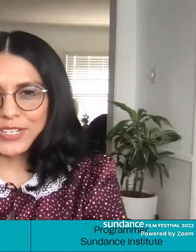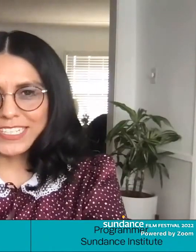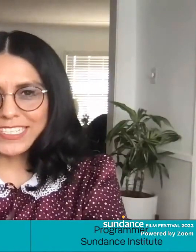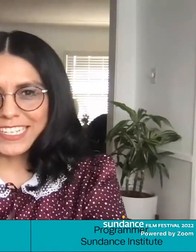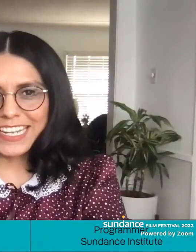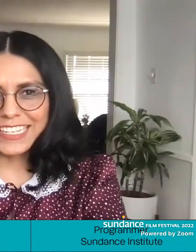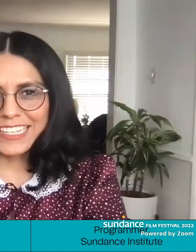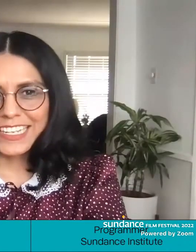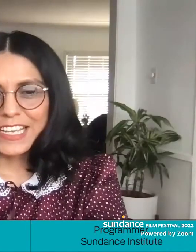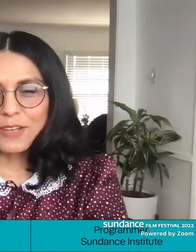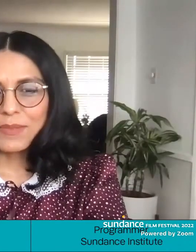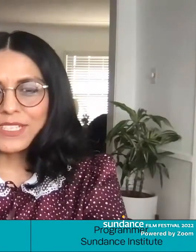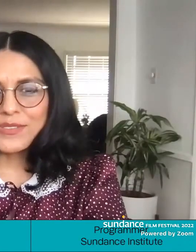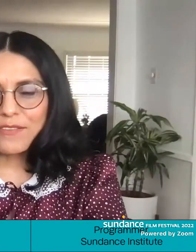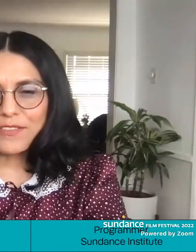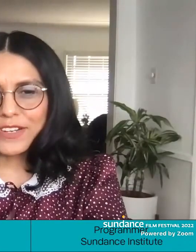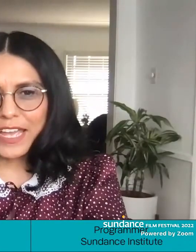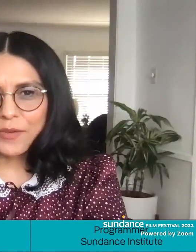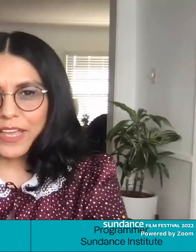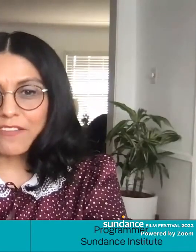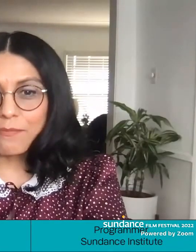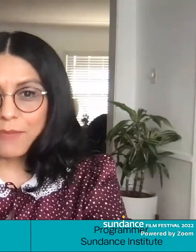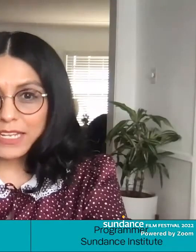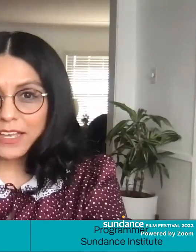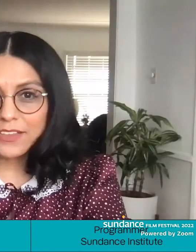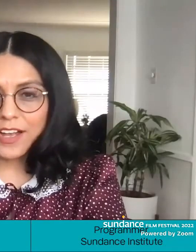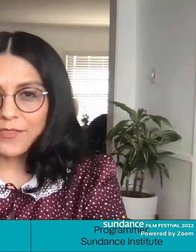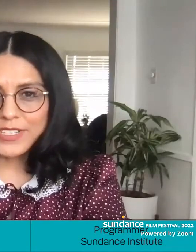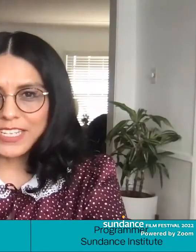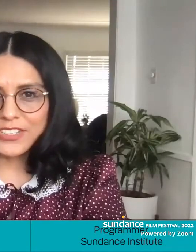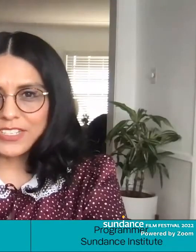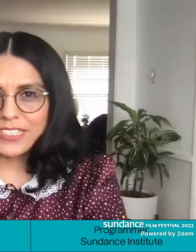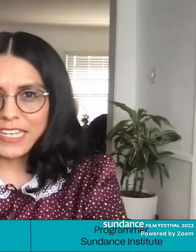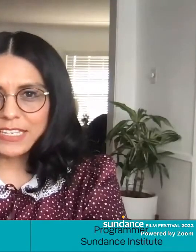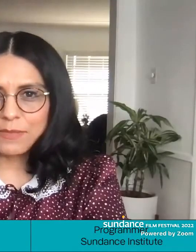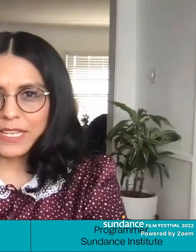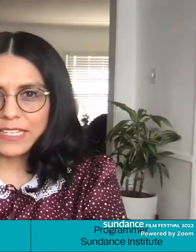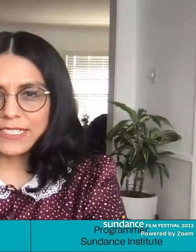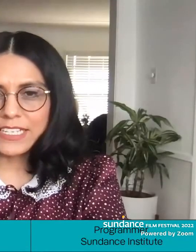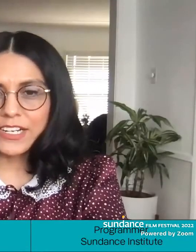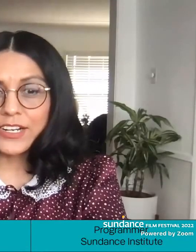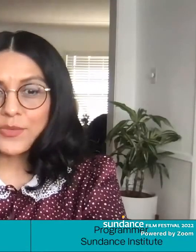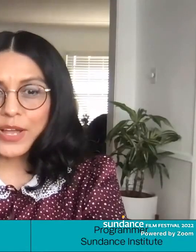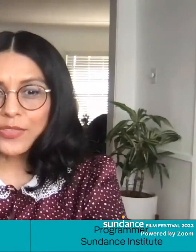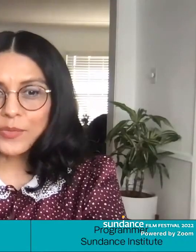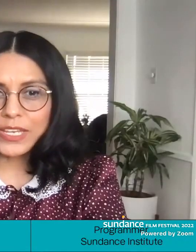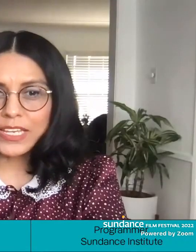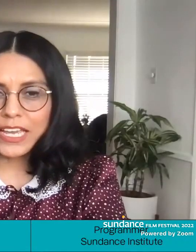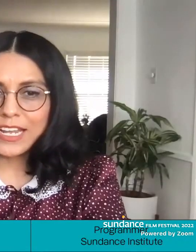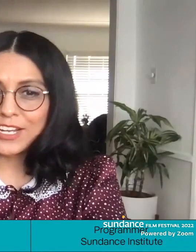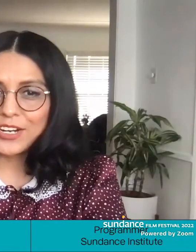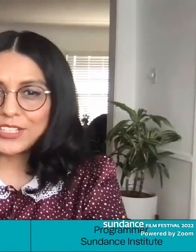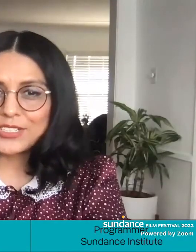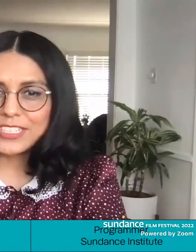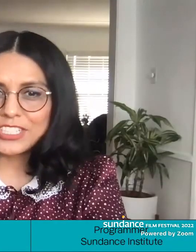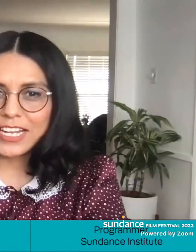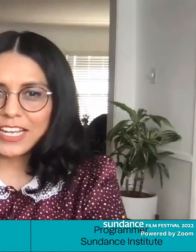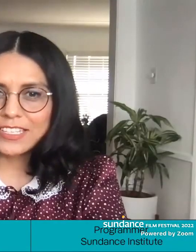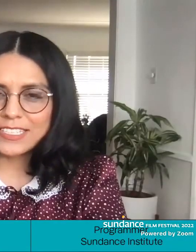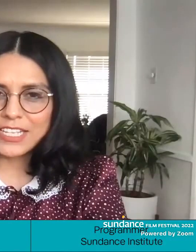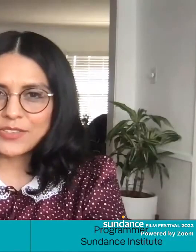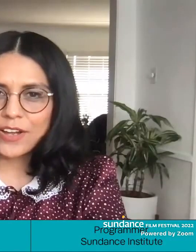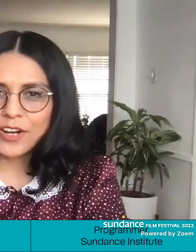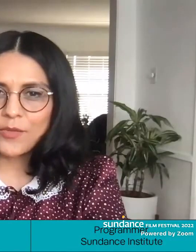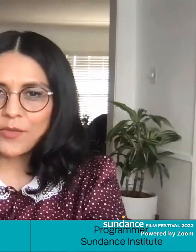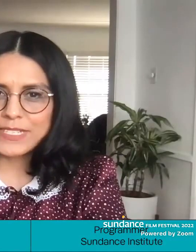have her join us today. Please do not forget, we have many other conversations taking place here throughout the week, and I encourage you to check